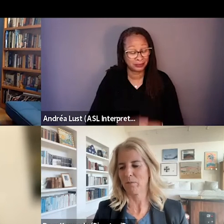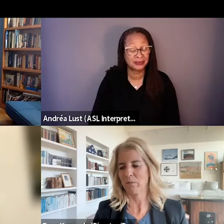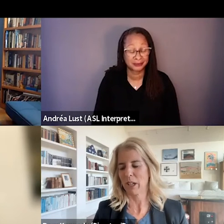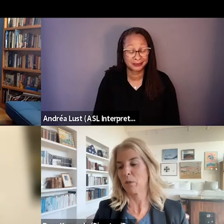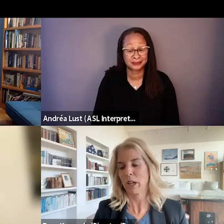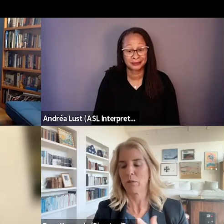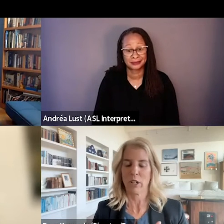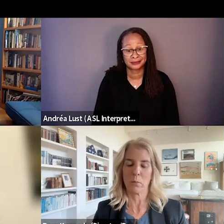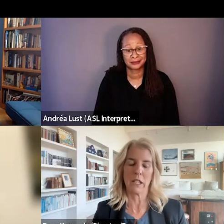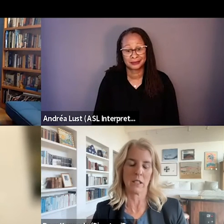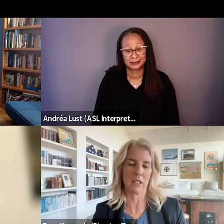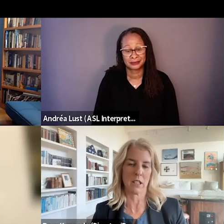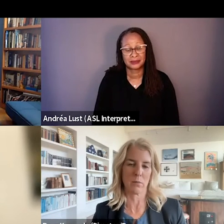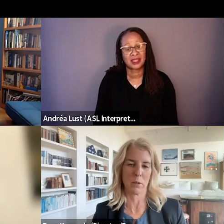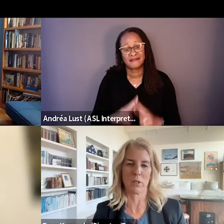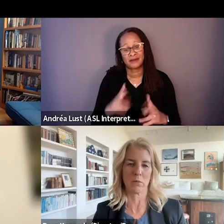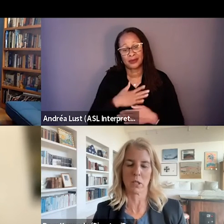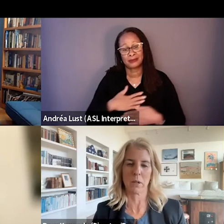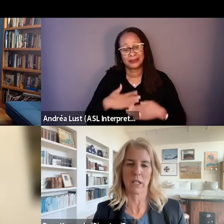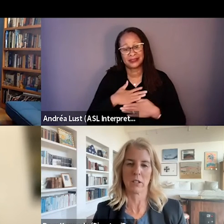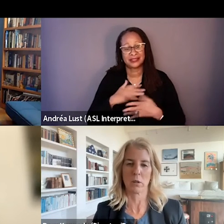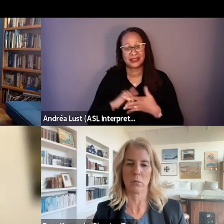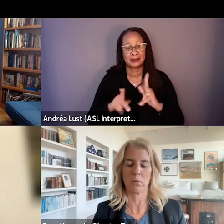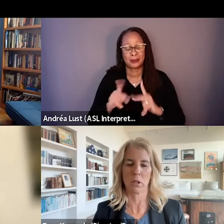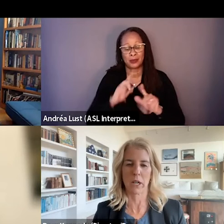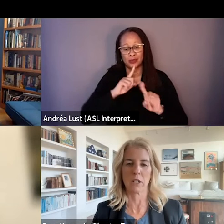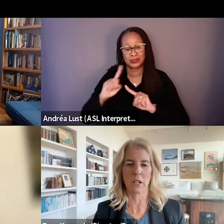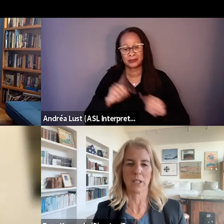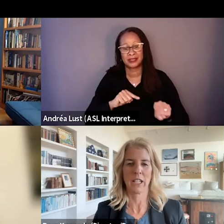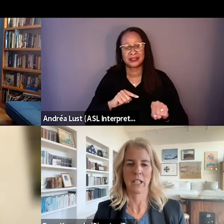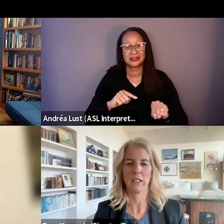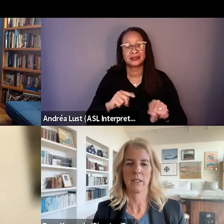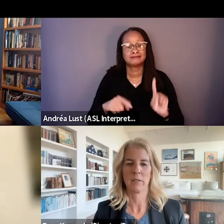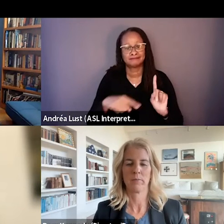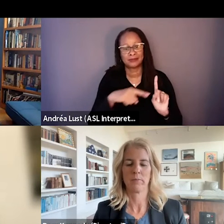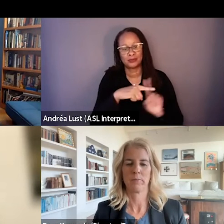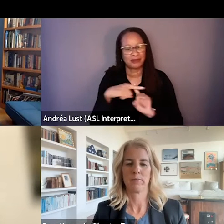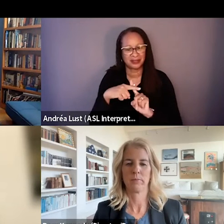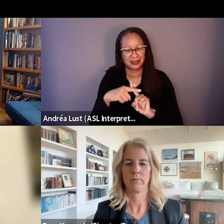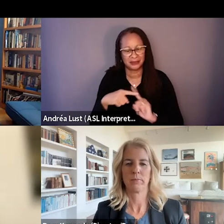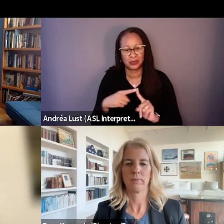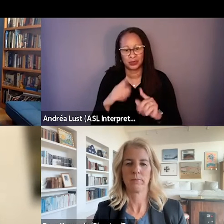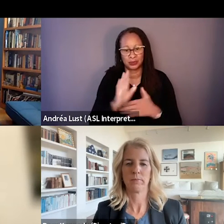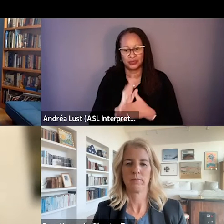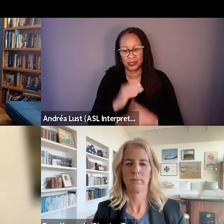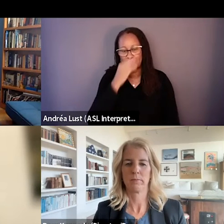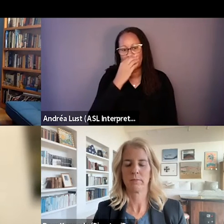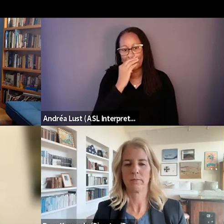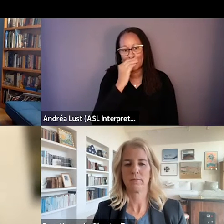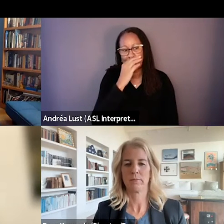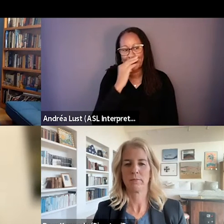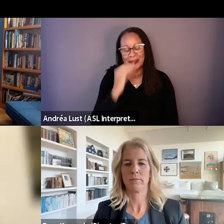and I'm anyway very pleased that people responded so positively. Yeah.